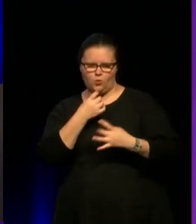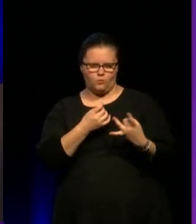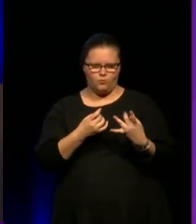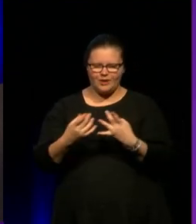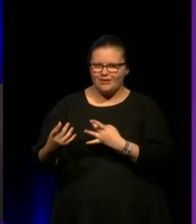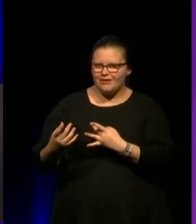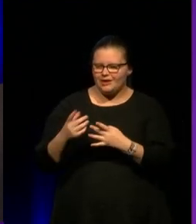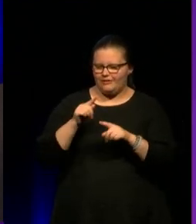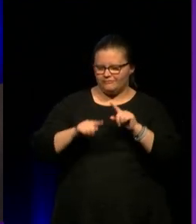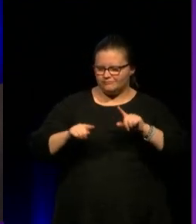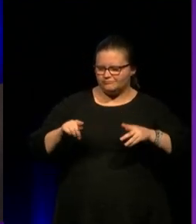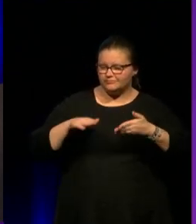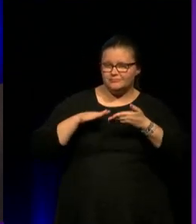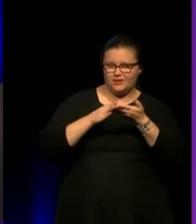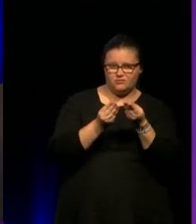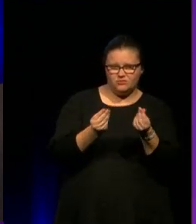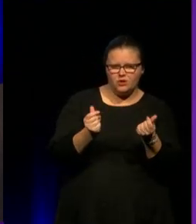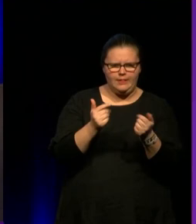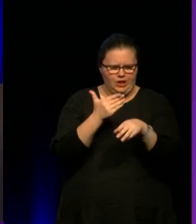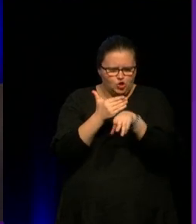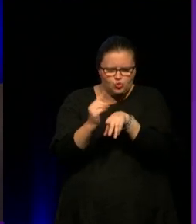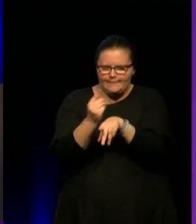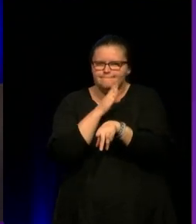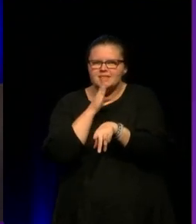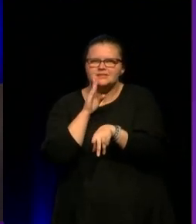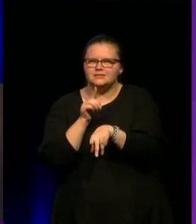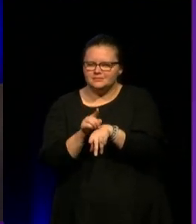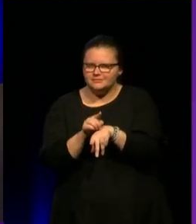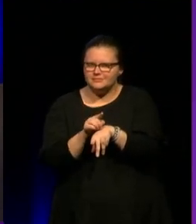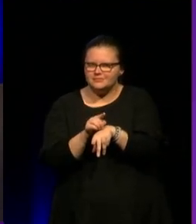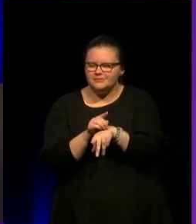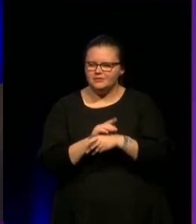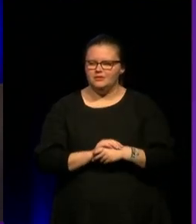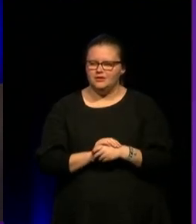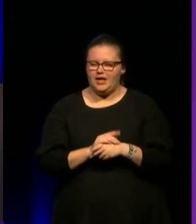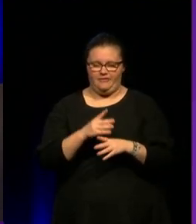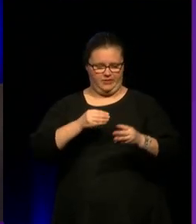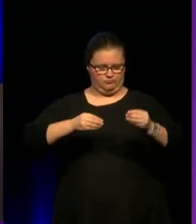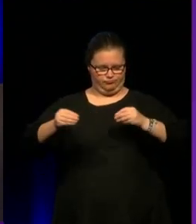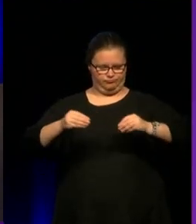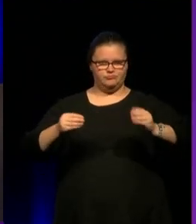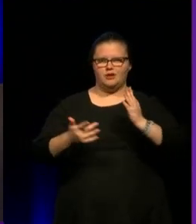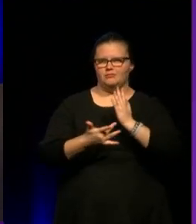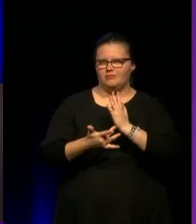the chance that the new one is one that we miss, and then have versatile technology